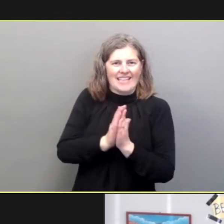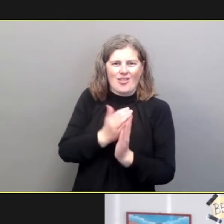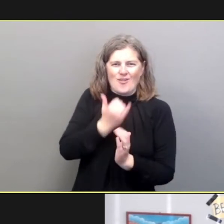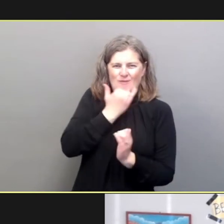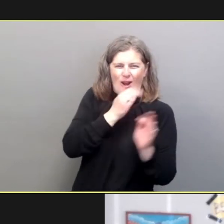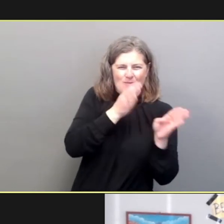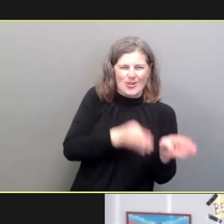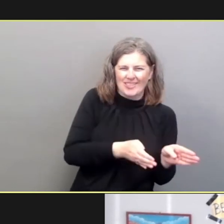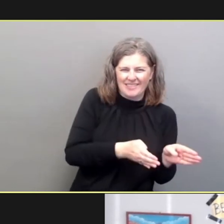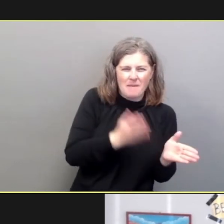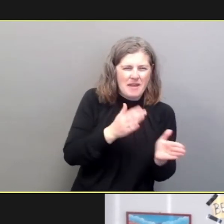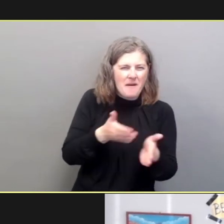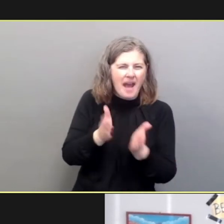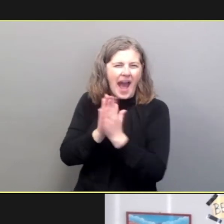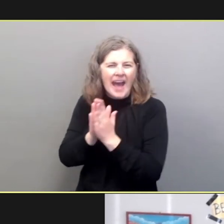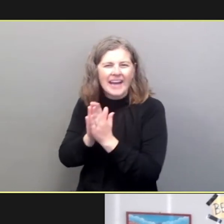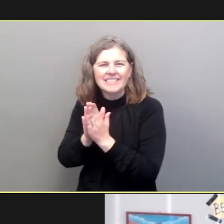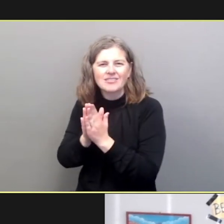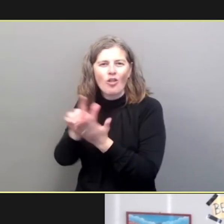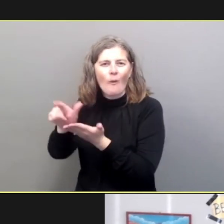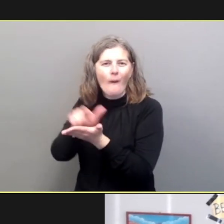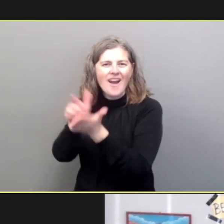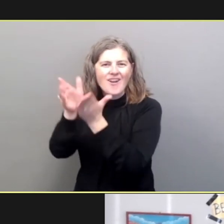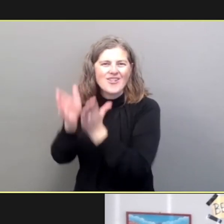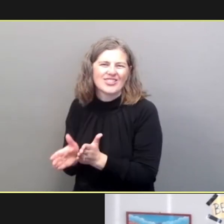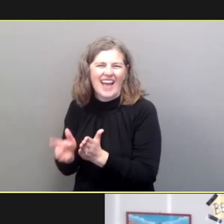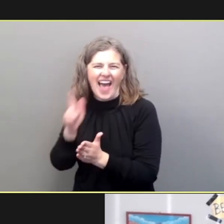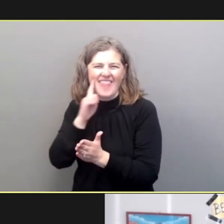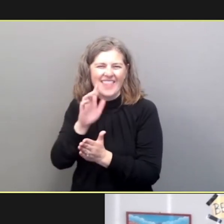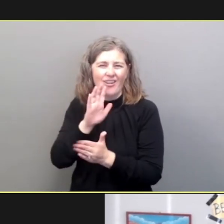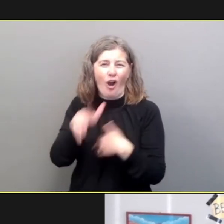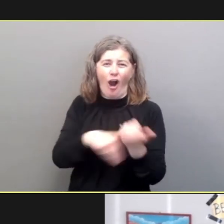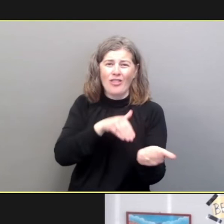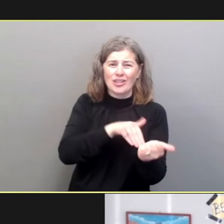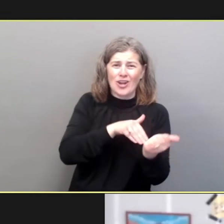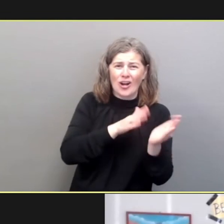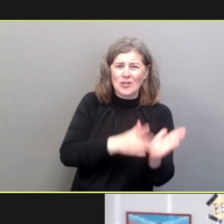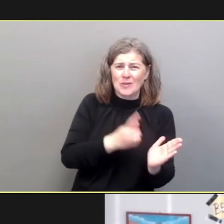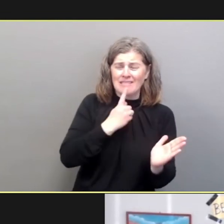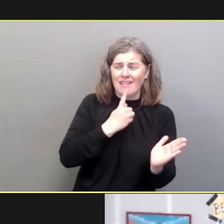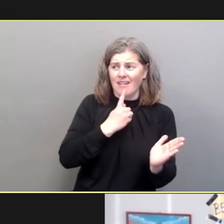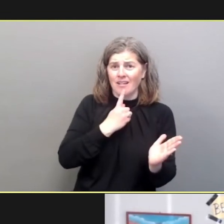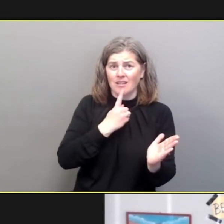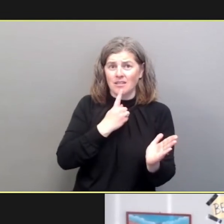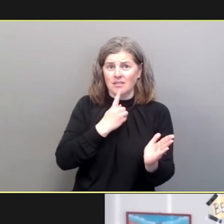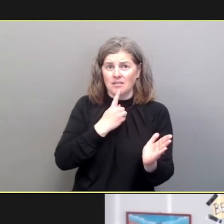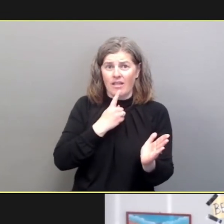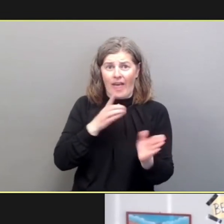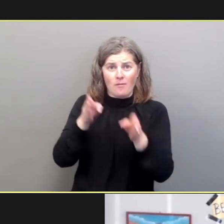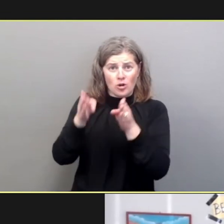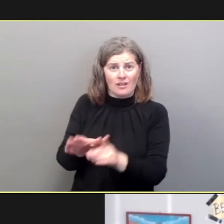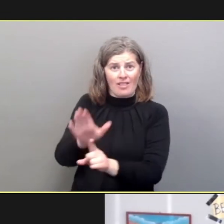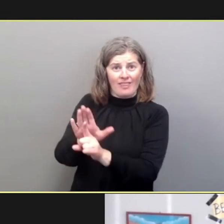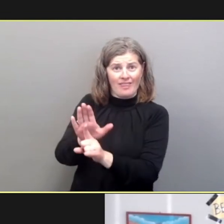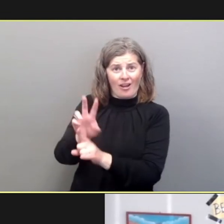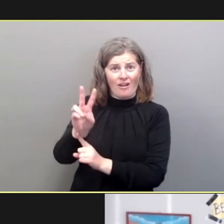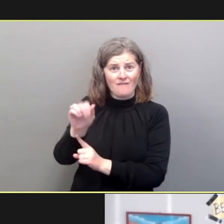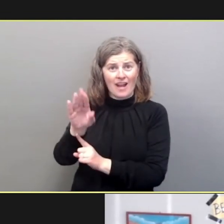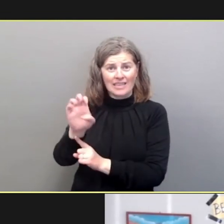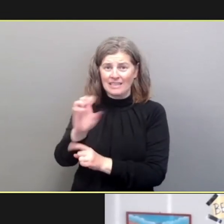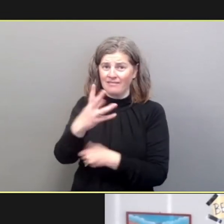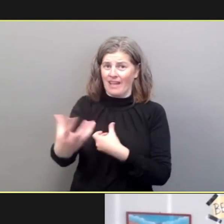ask a press conference full of lawyers, because I think all your doctors are going to say, hey, someone's vaccine status, that's part